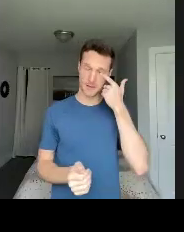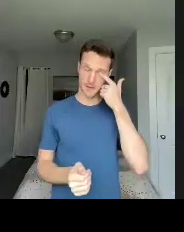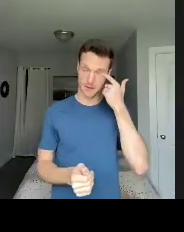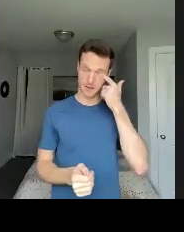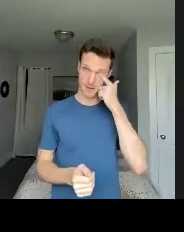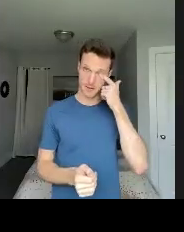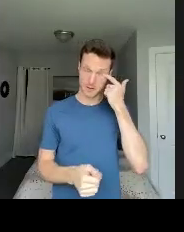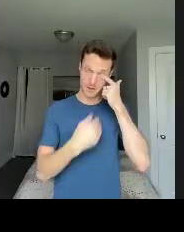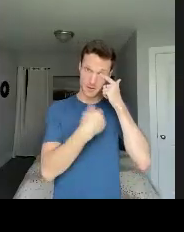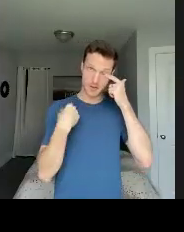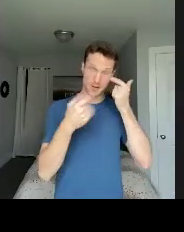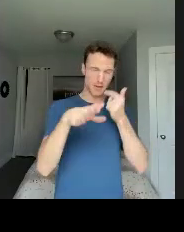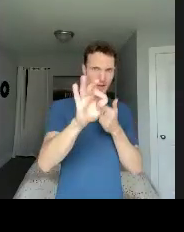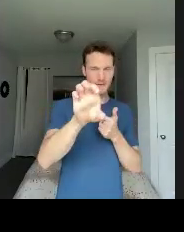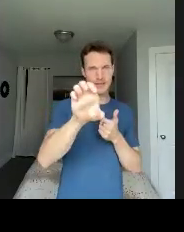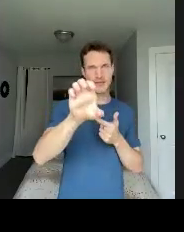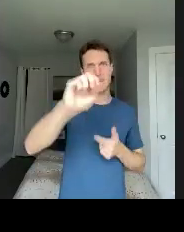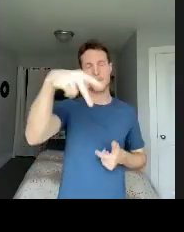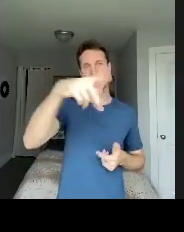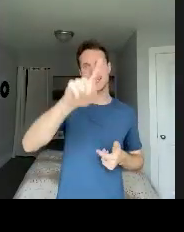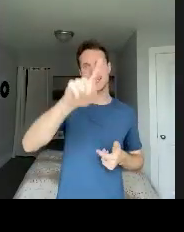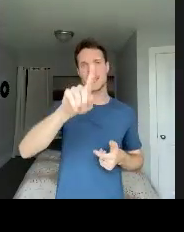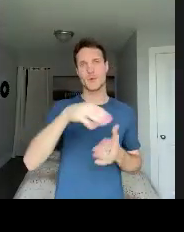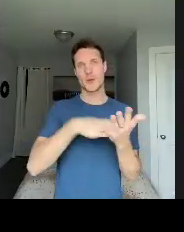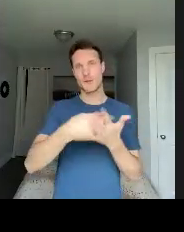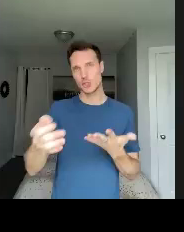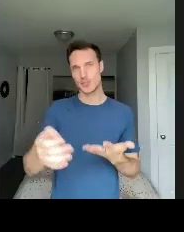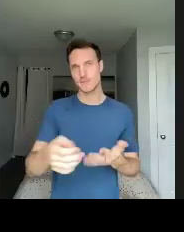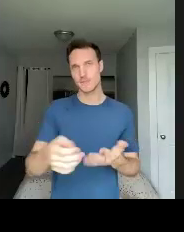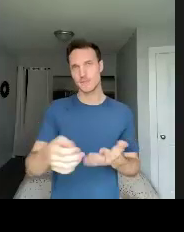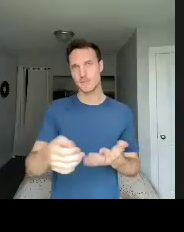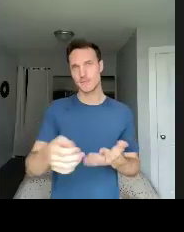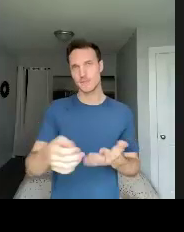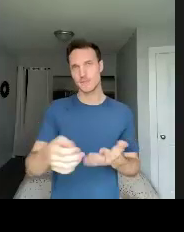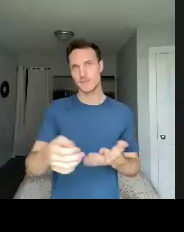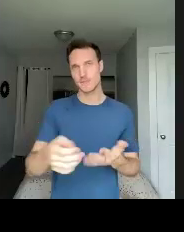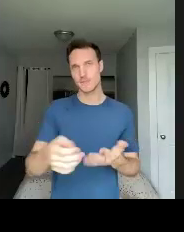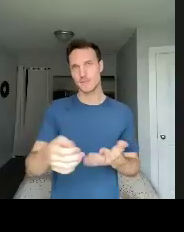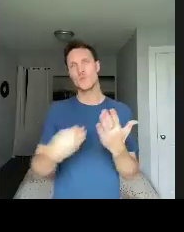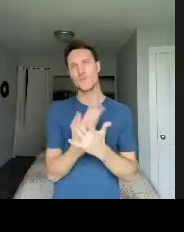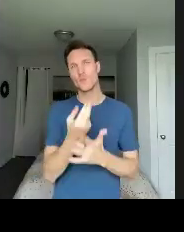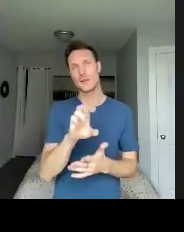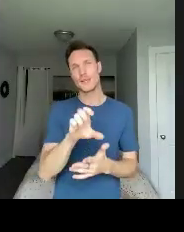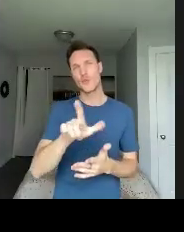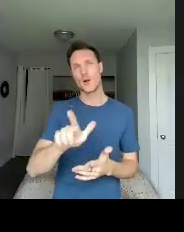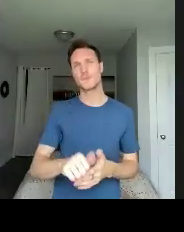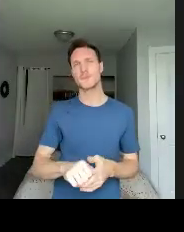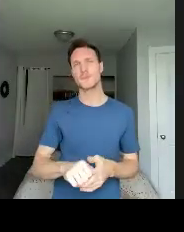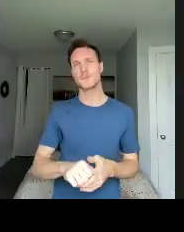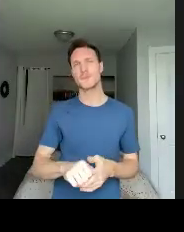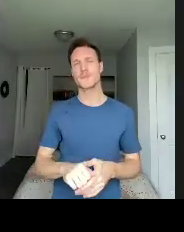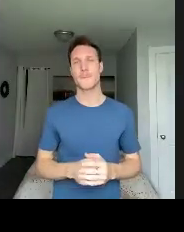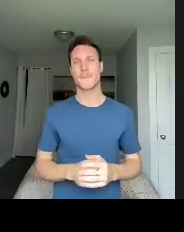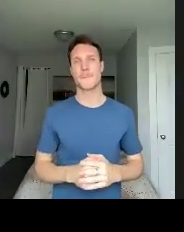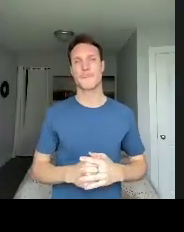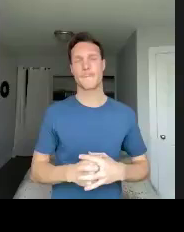Our FE and PD waivers are currently in a renewal status, so we were developing those. We